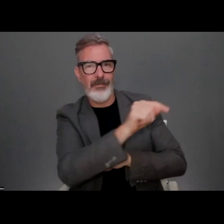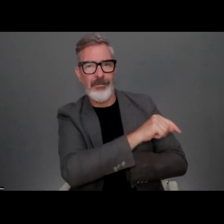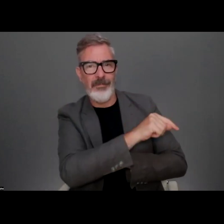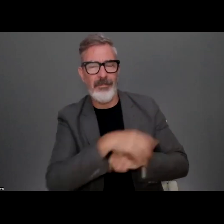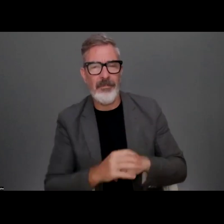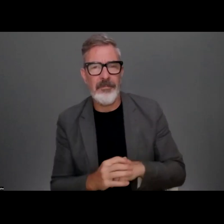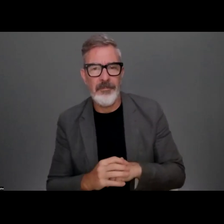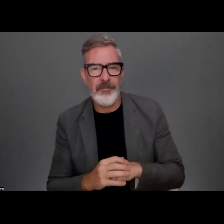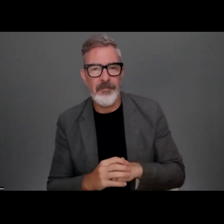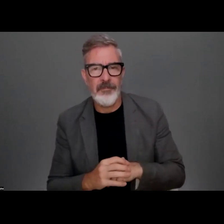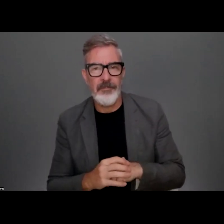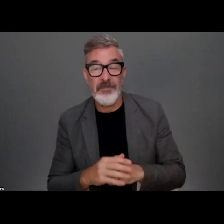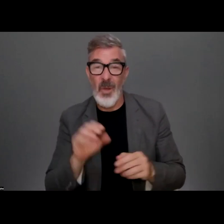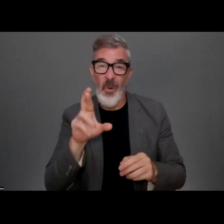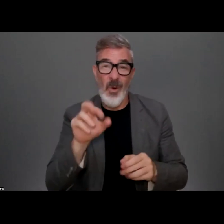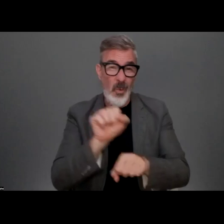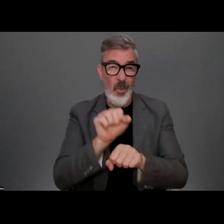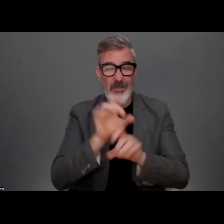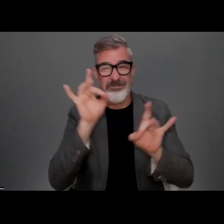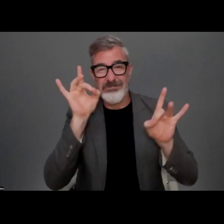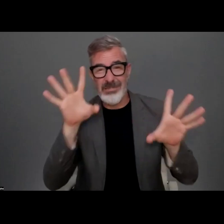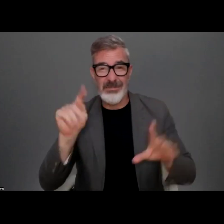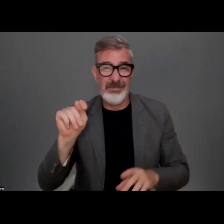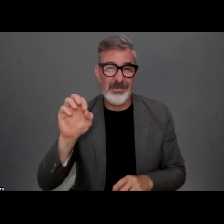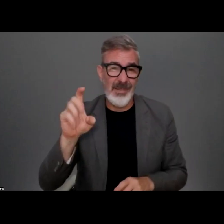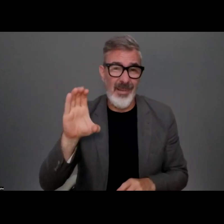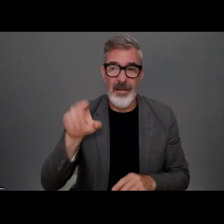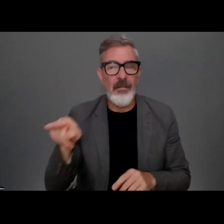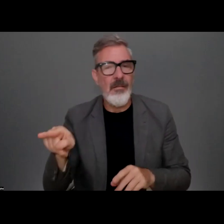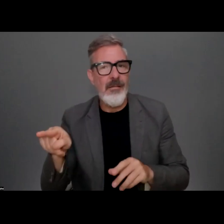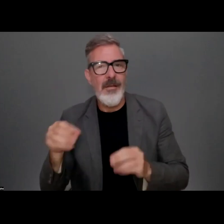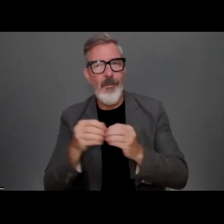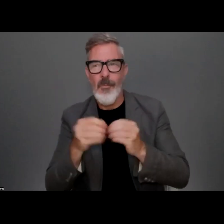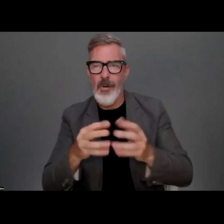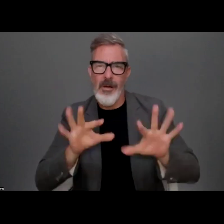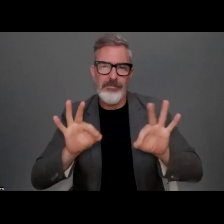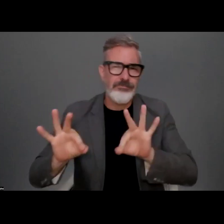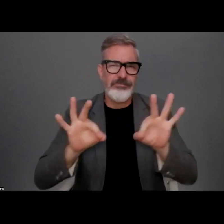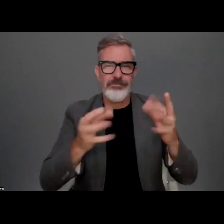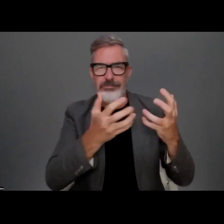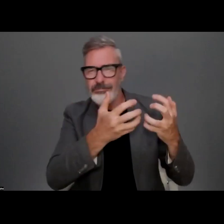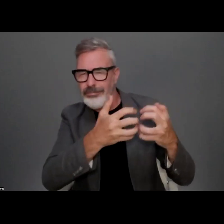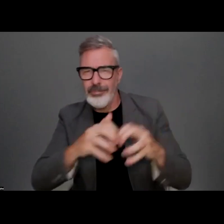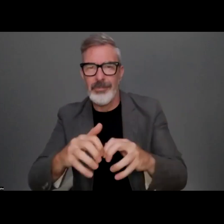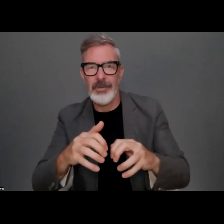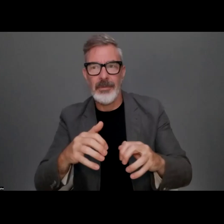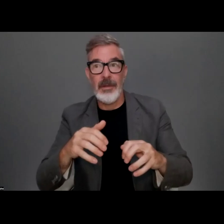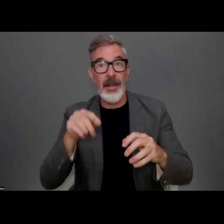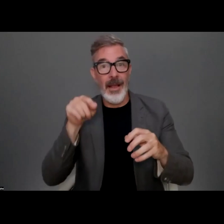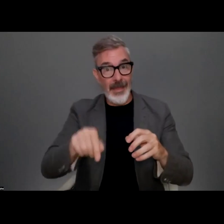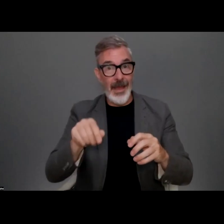idea that employees are coming together and gathering information and sharing it with their team, sharing with their management,